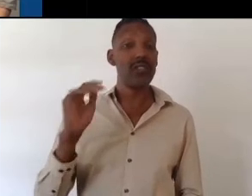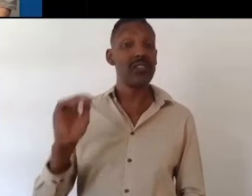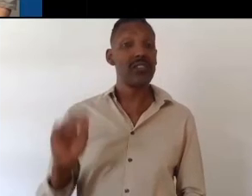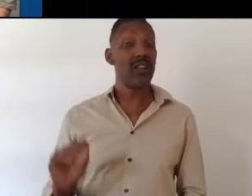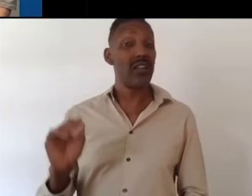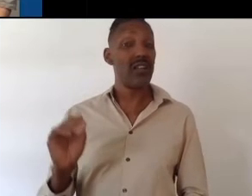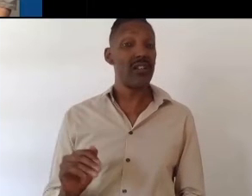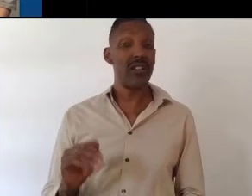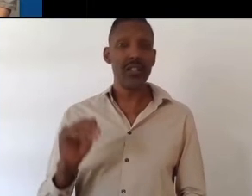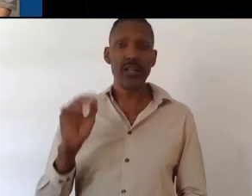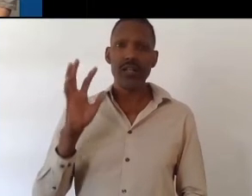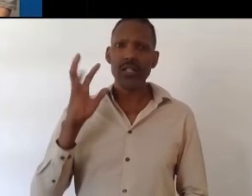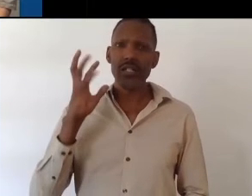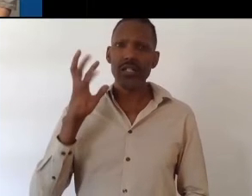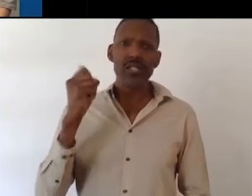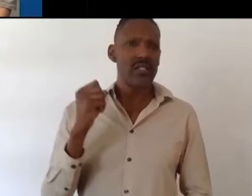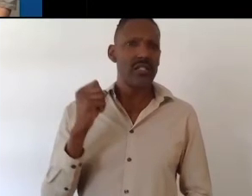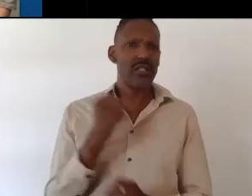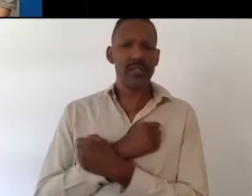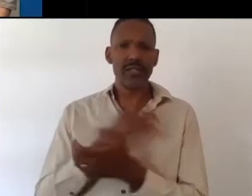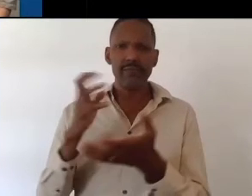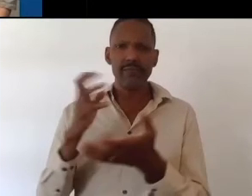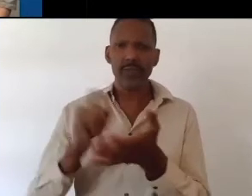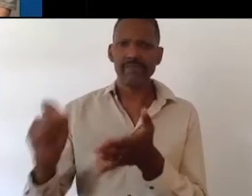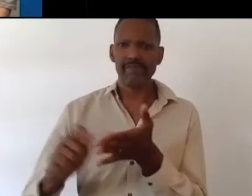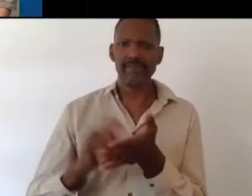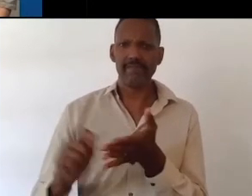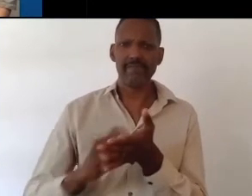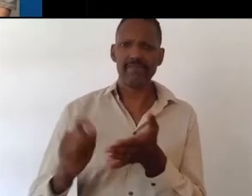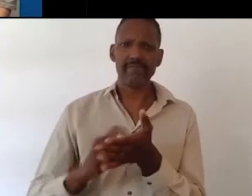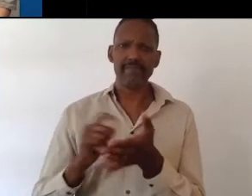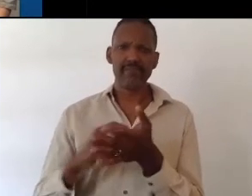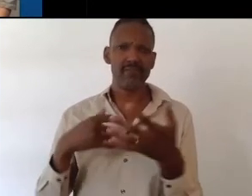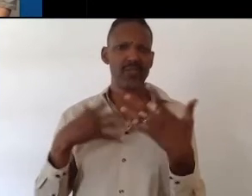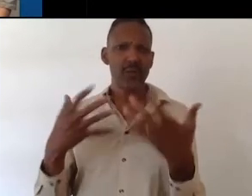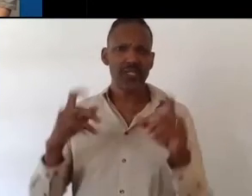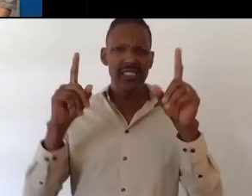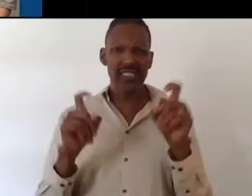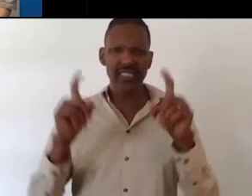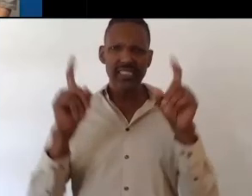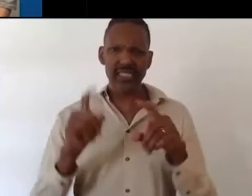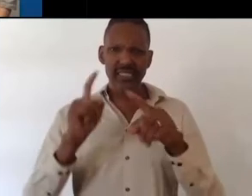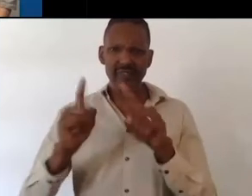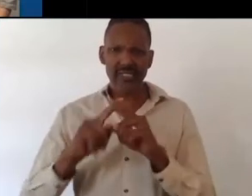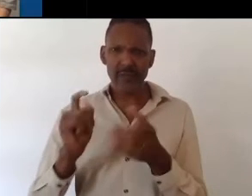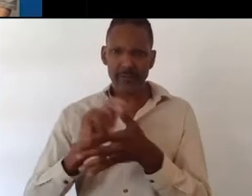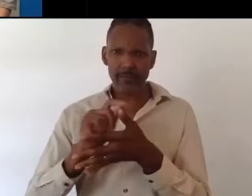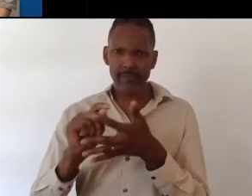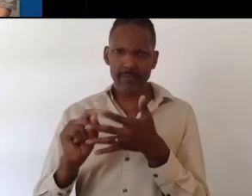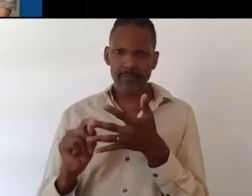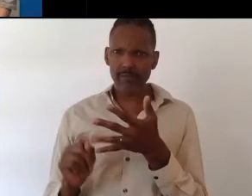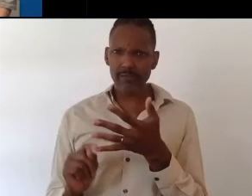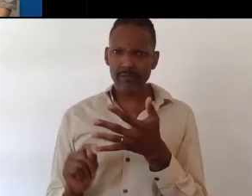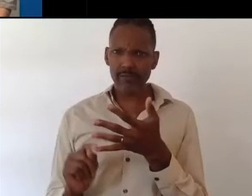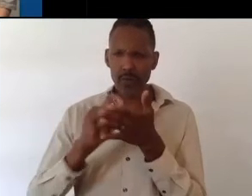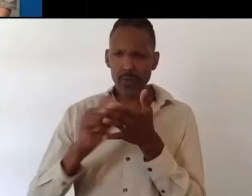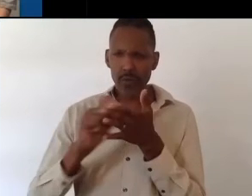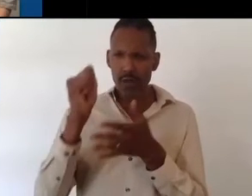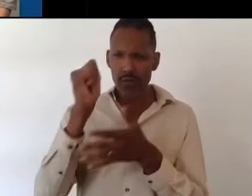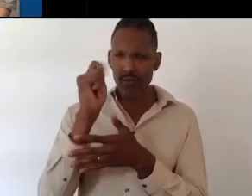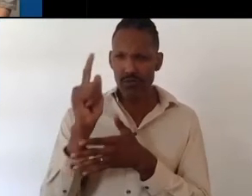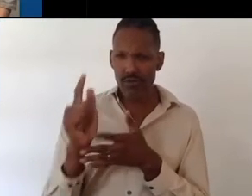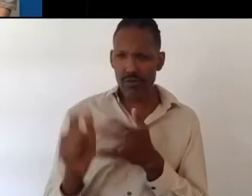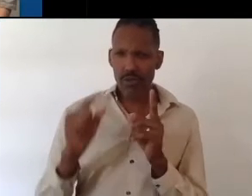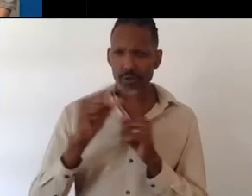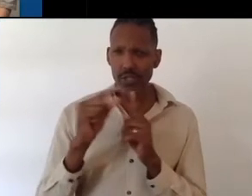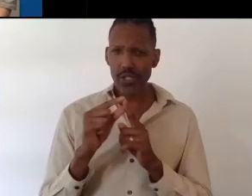the words. And so this is a great example of, if you have a writing goal for a child, how that the parents could be working on that and